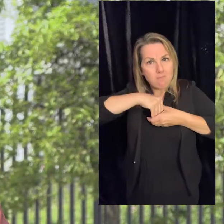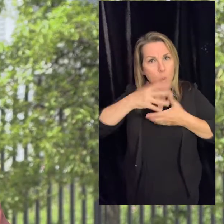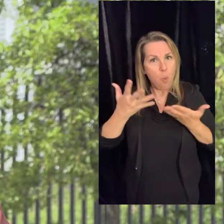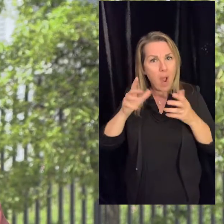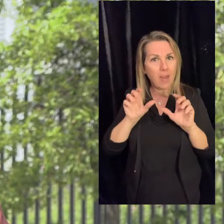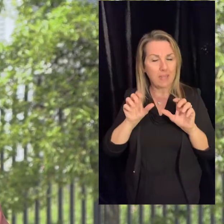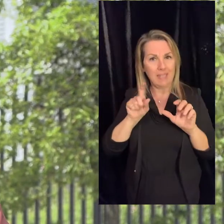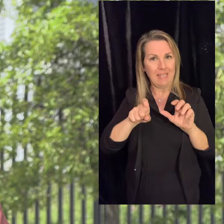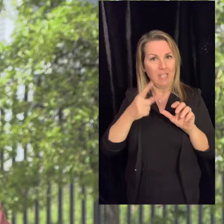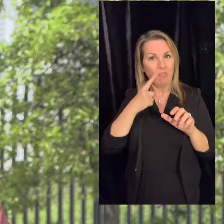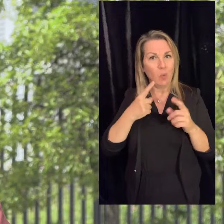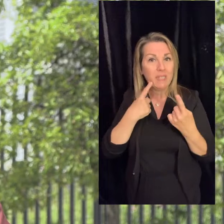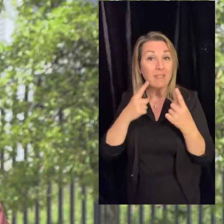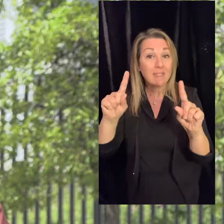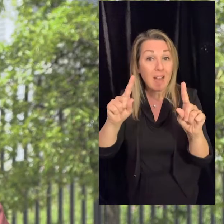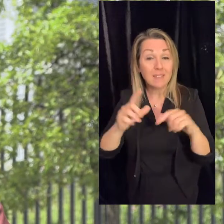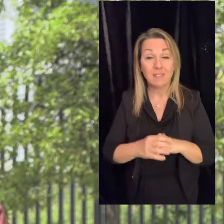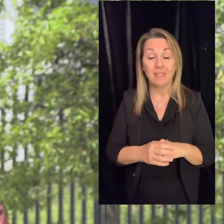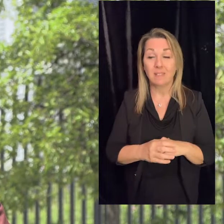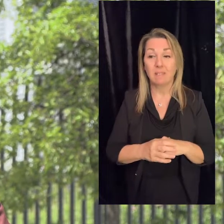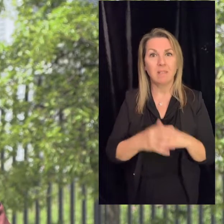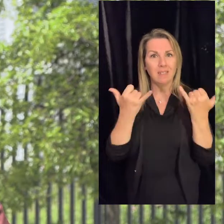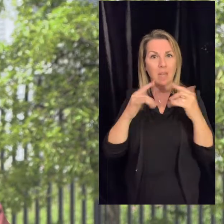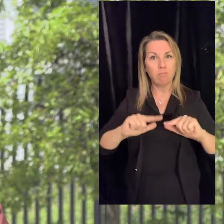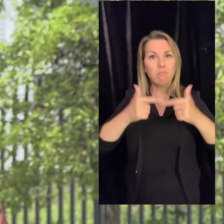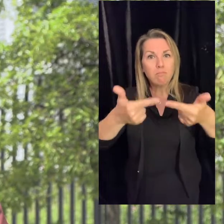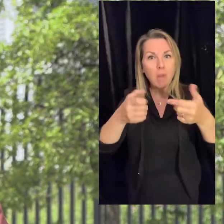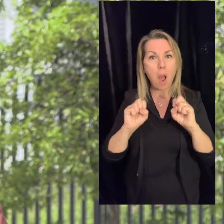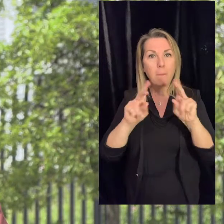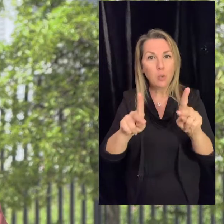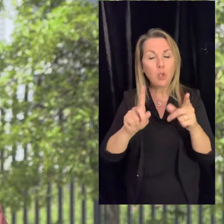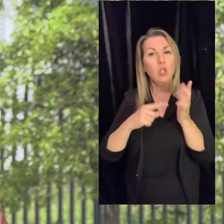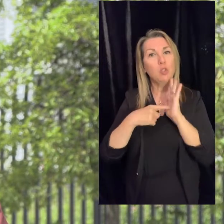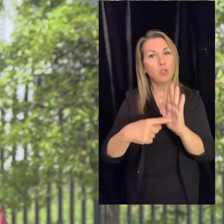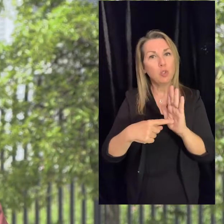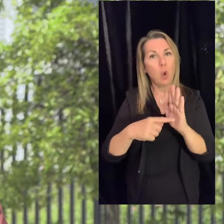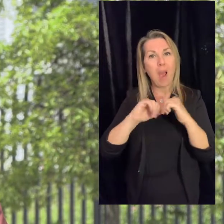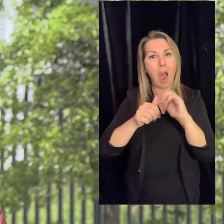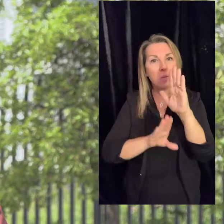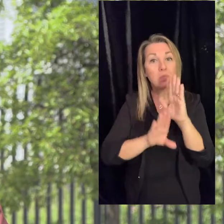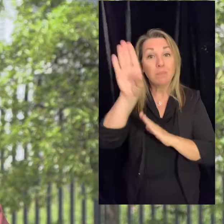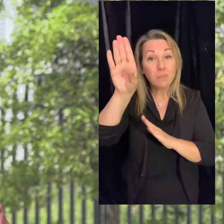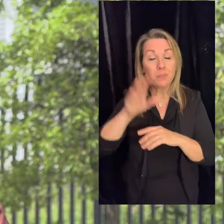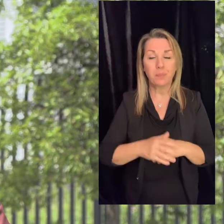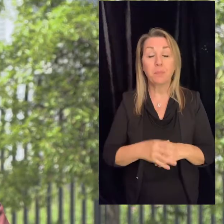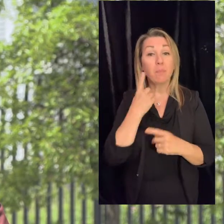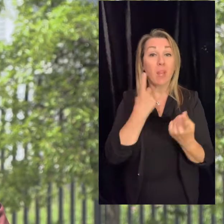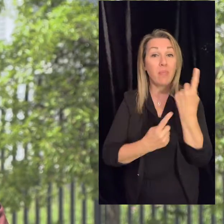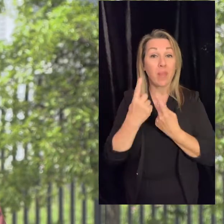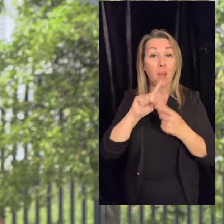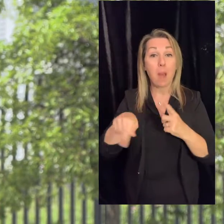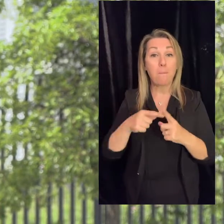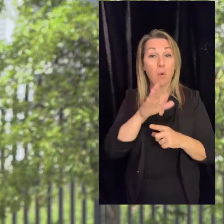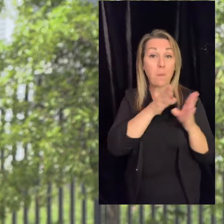today's society. Now you have an opportunity to show how great you really will be. As you start to think about where you're going and what you're going to